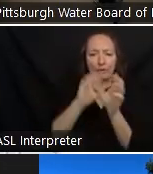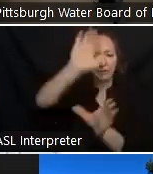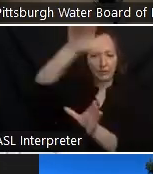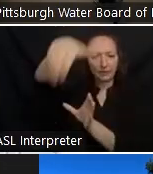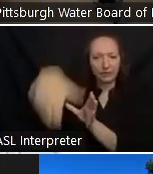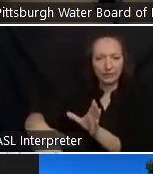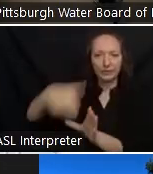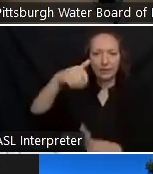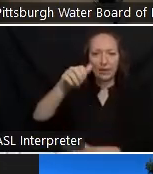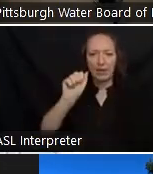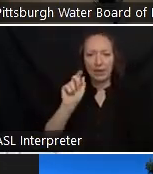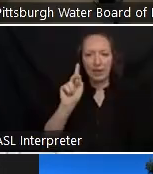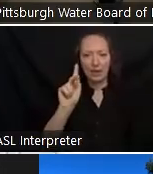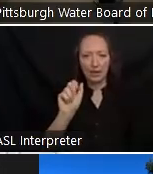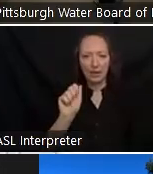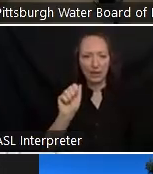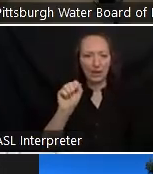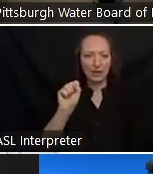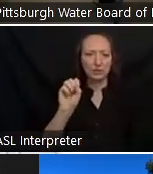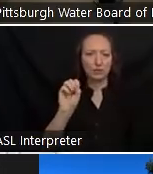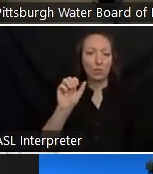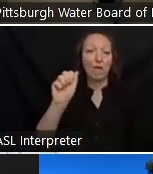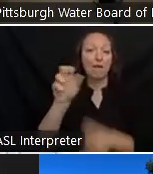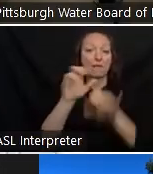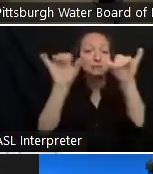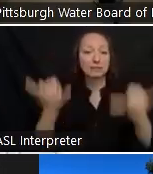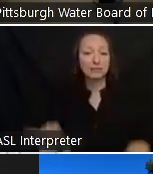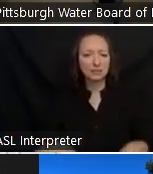lagging installation, as shown in the photo on the left.